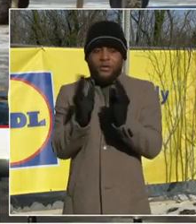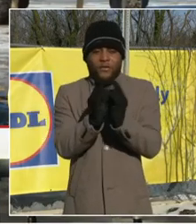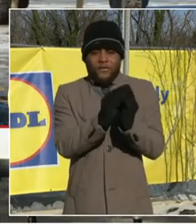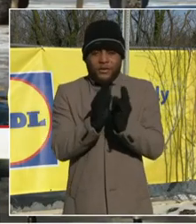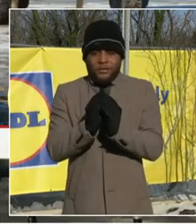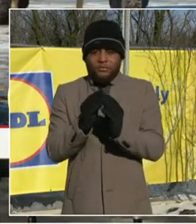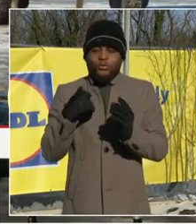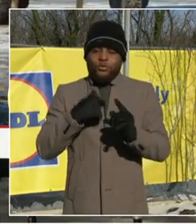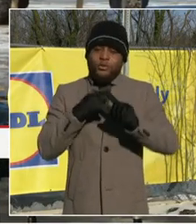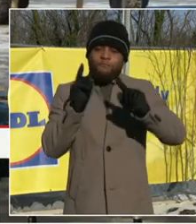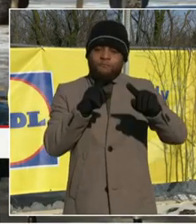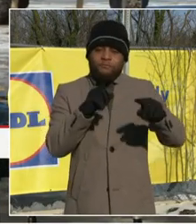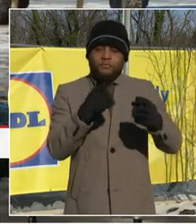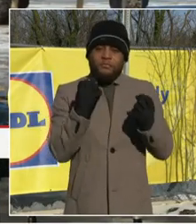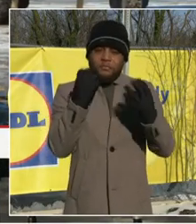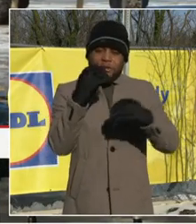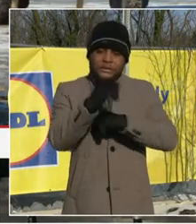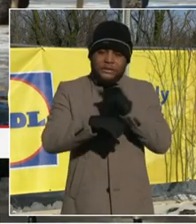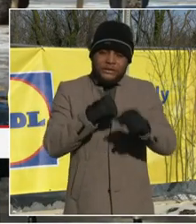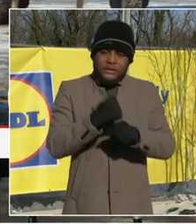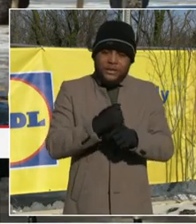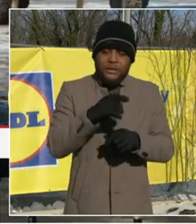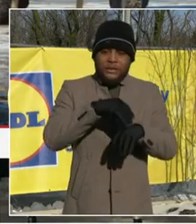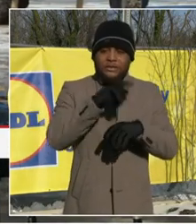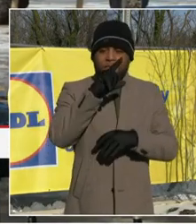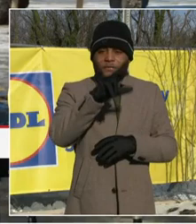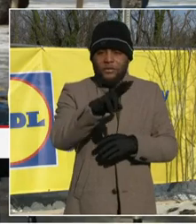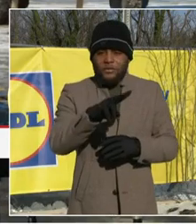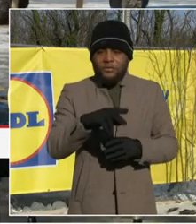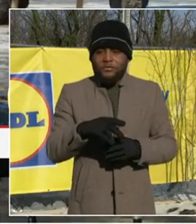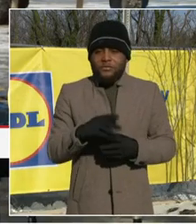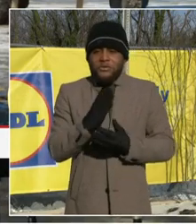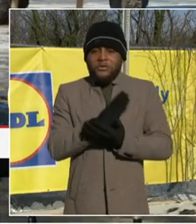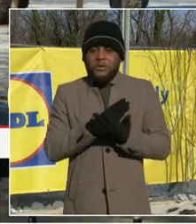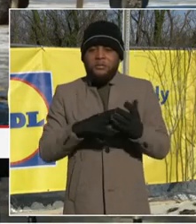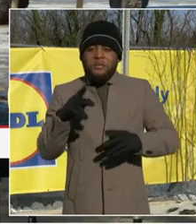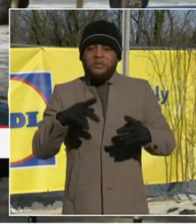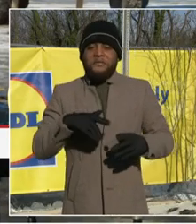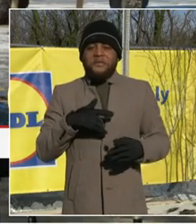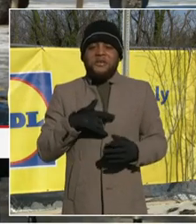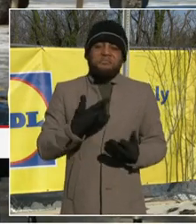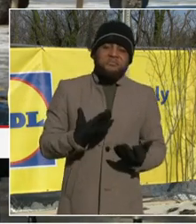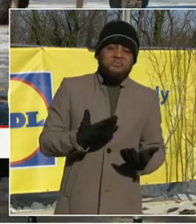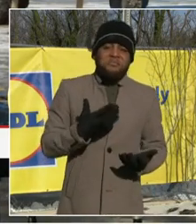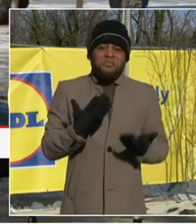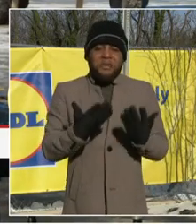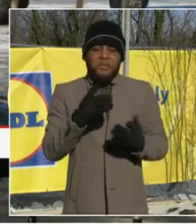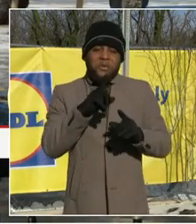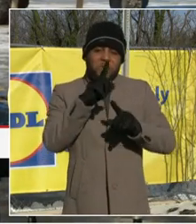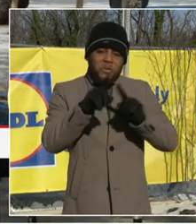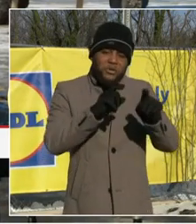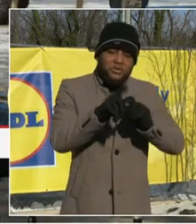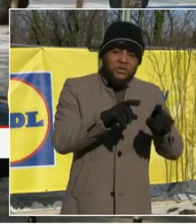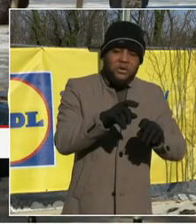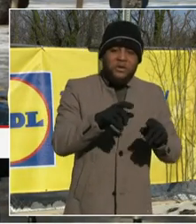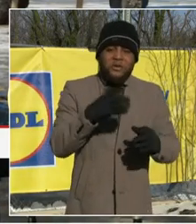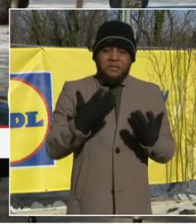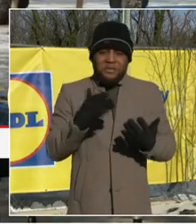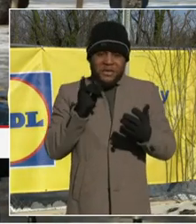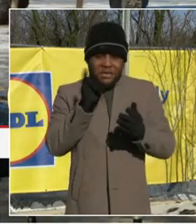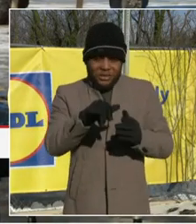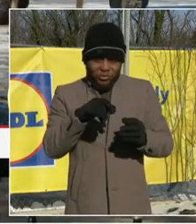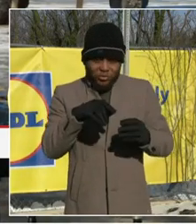many years in Las Vegas. And so people sometimes question what what comes from those trips.